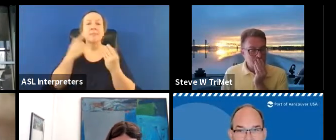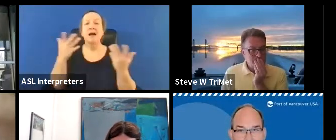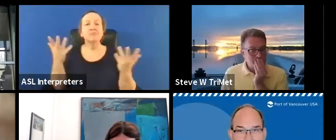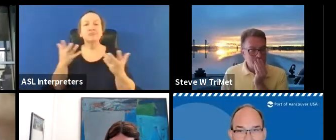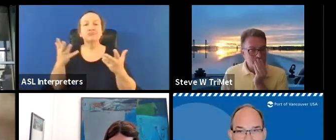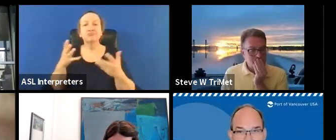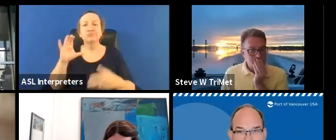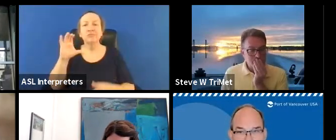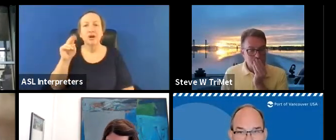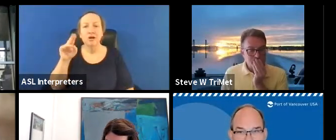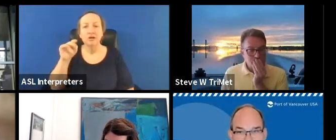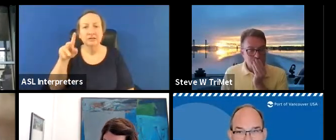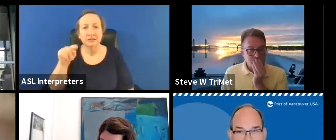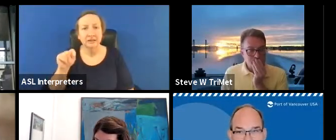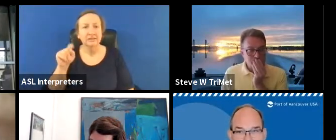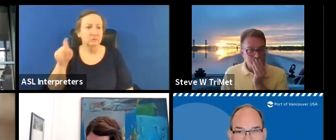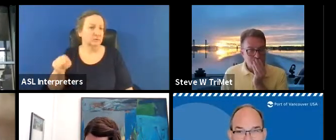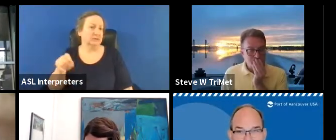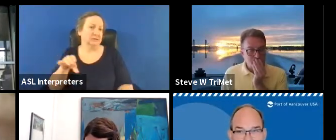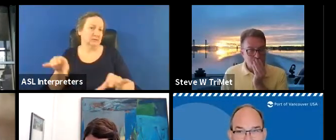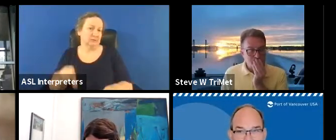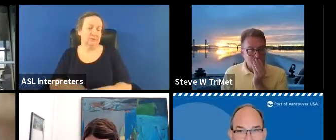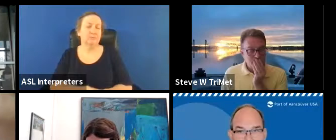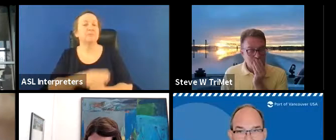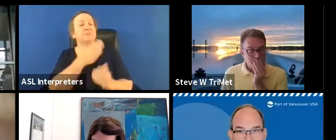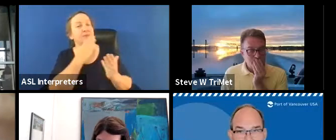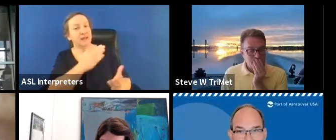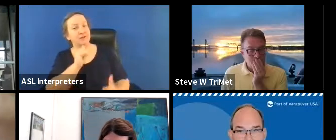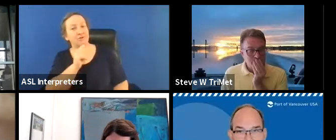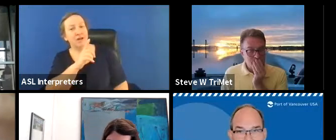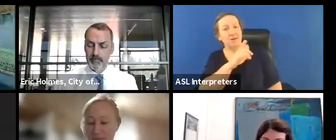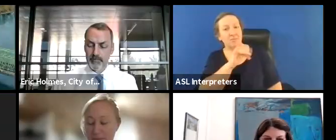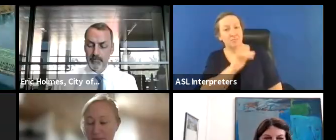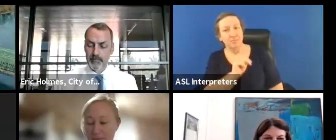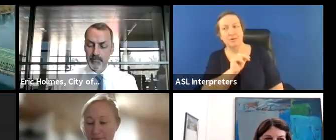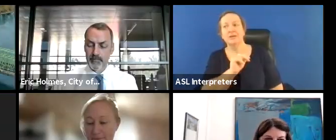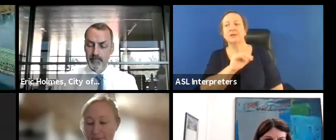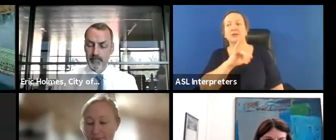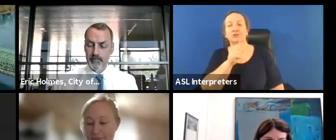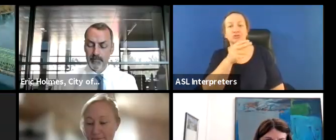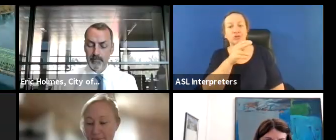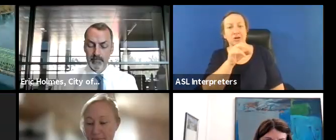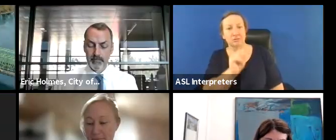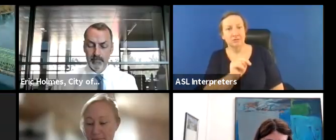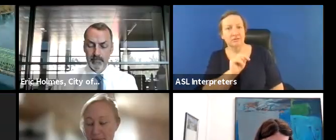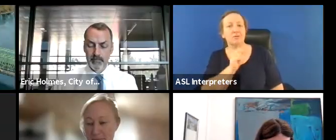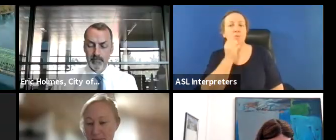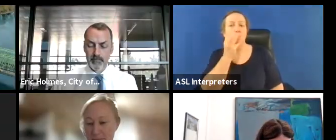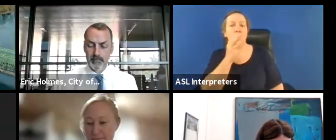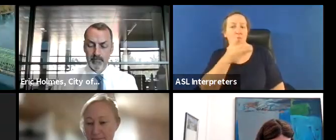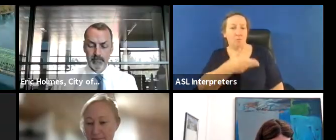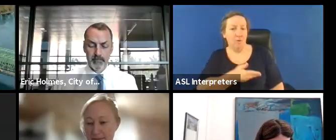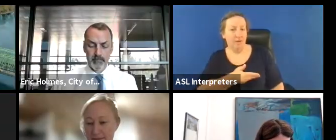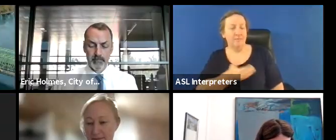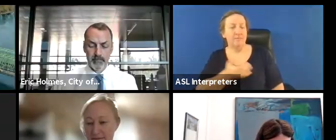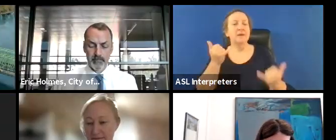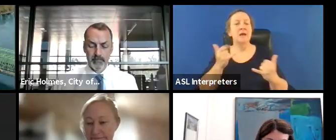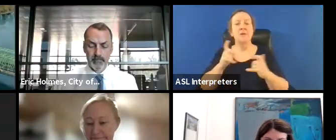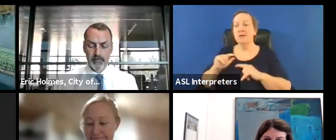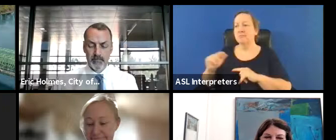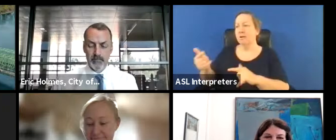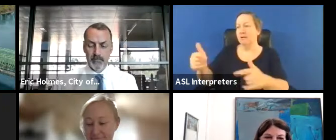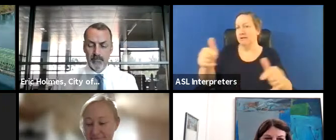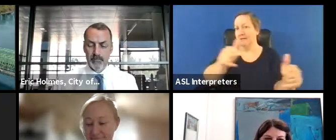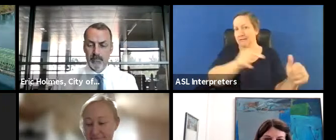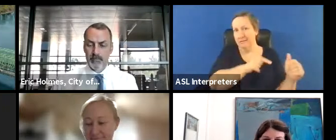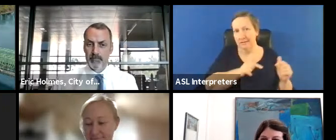need to do. Great. Thank you, Administrator Johnson, for the warm welcome. I'd now appreciate just heading once around the virtual